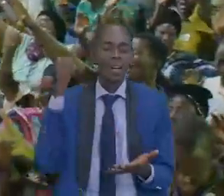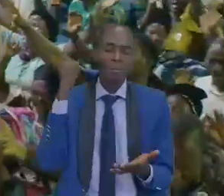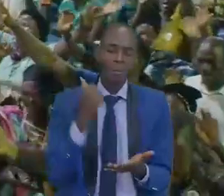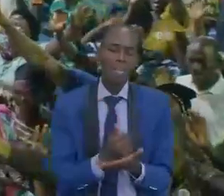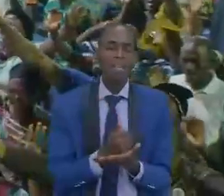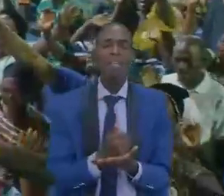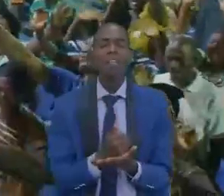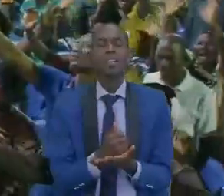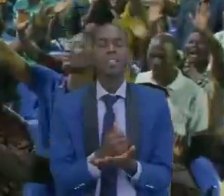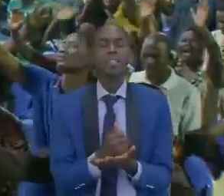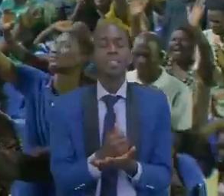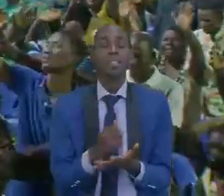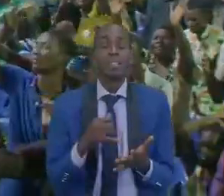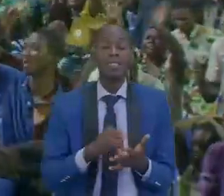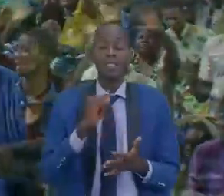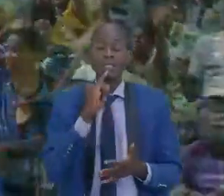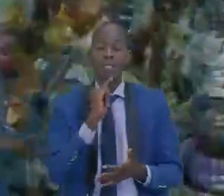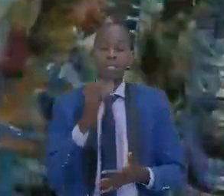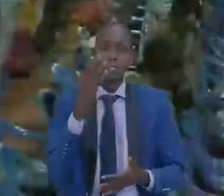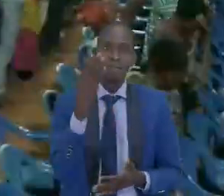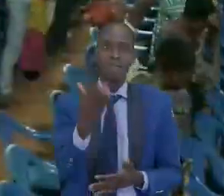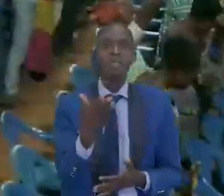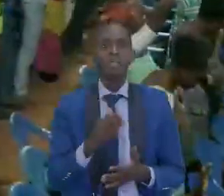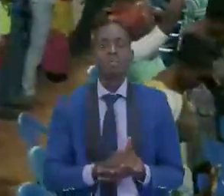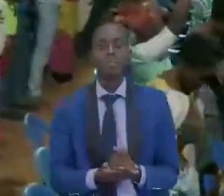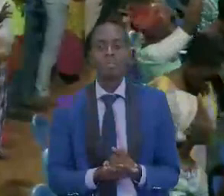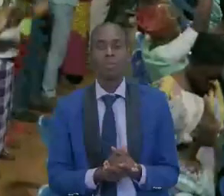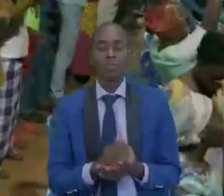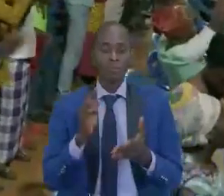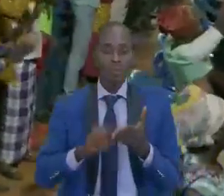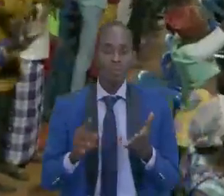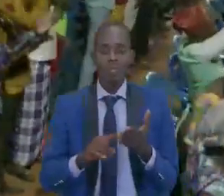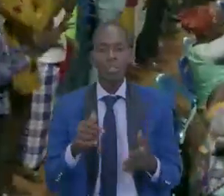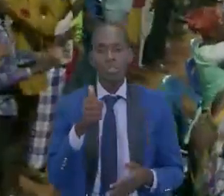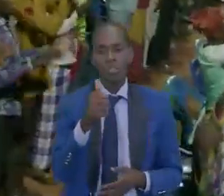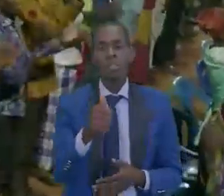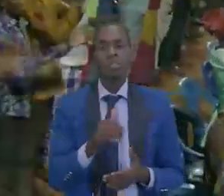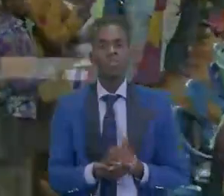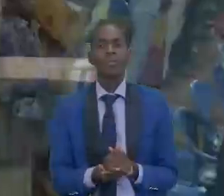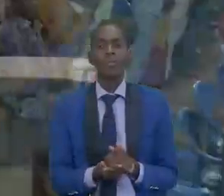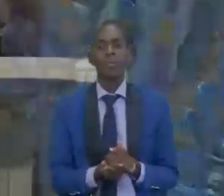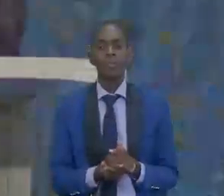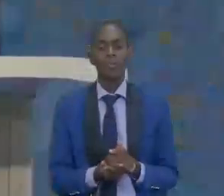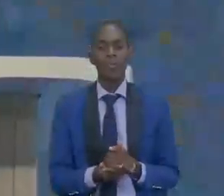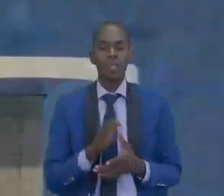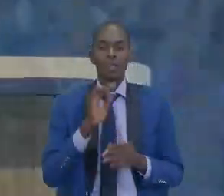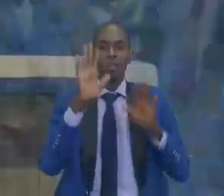Amen. It's right there. Check up yourself. Your